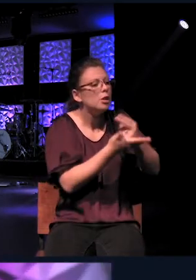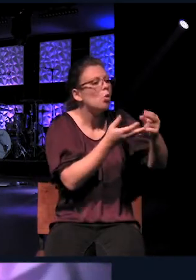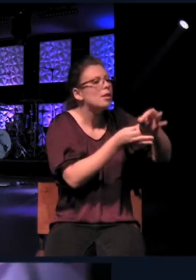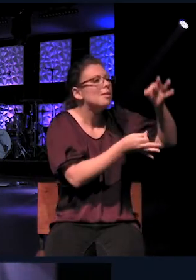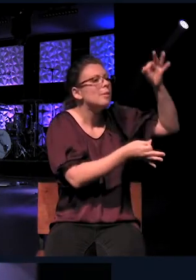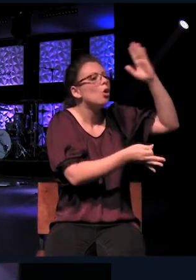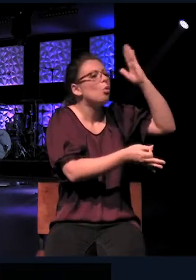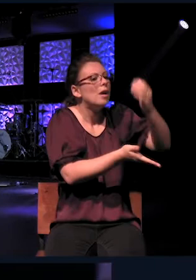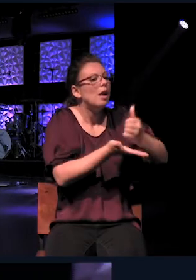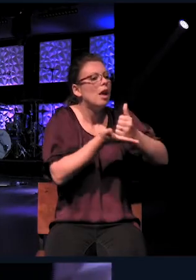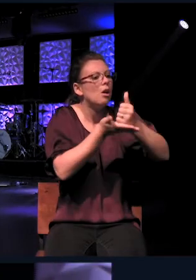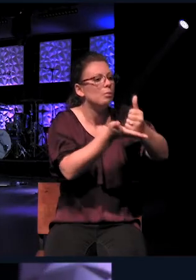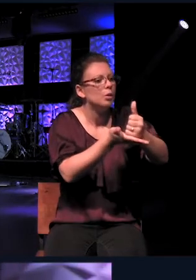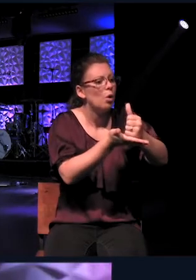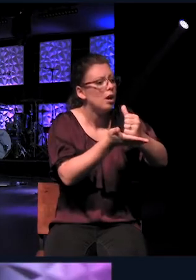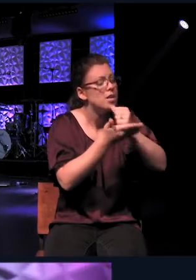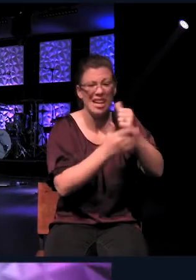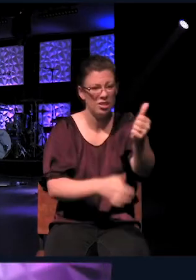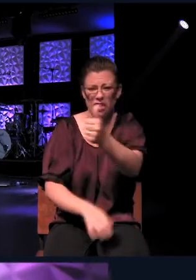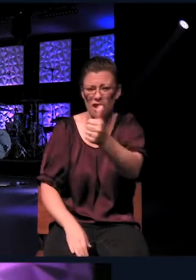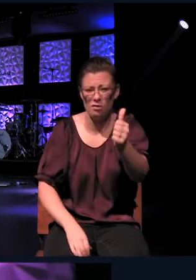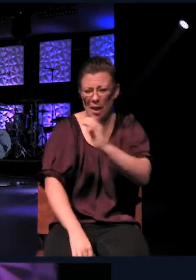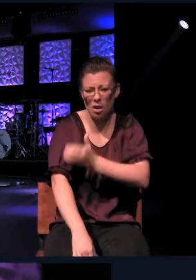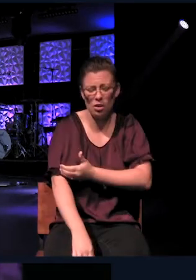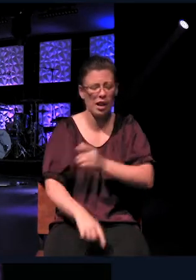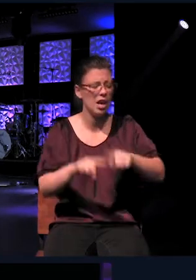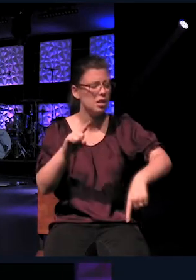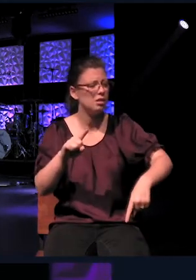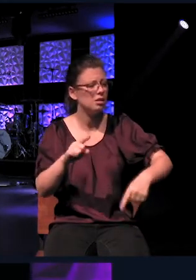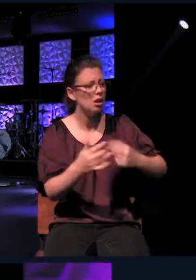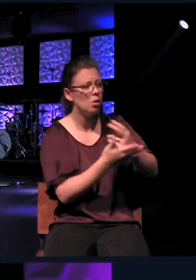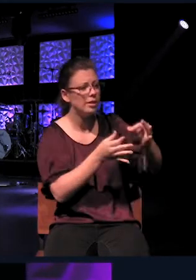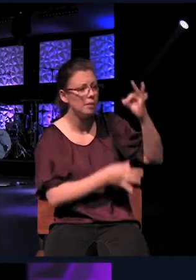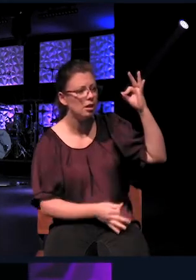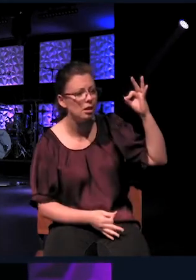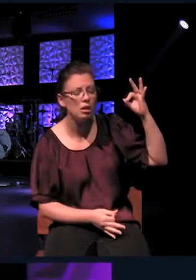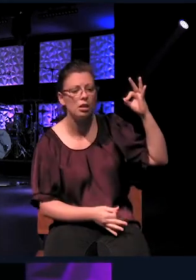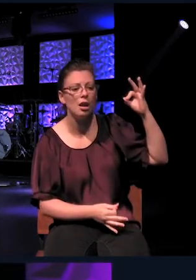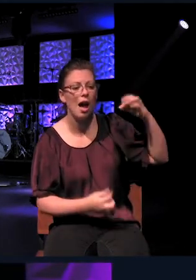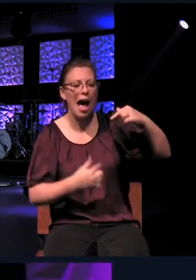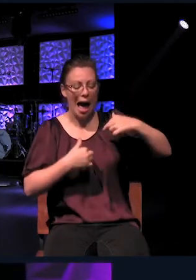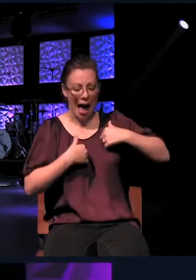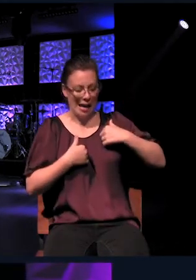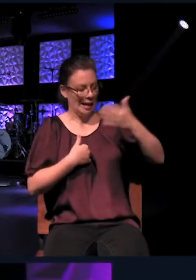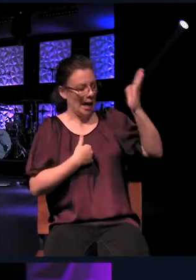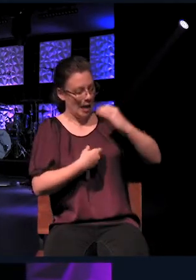us, right? Not me, the Holy Spirit. I was made to be joyful.